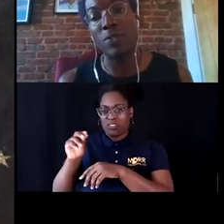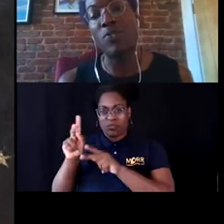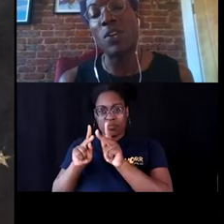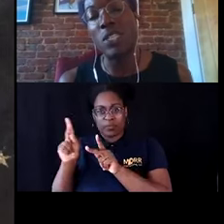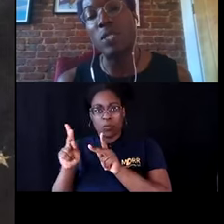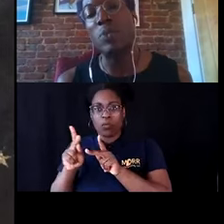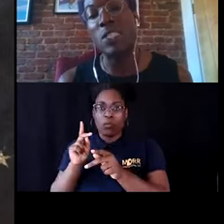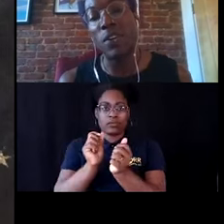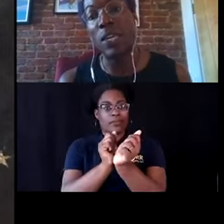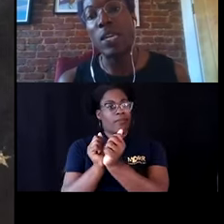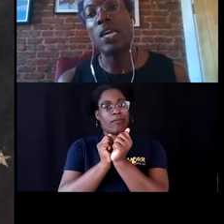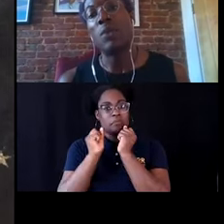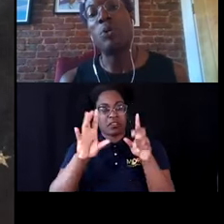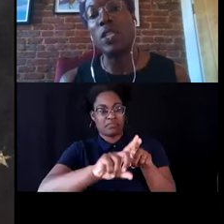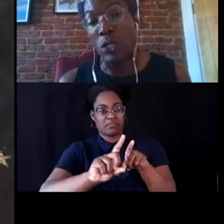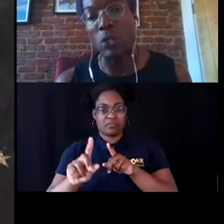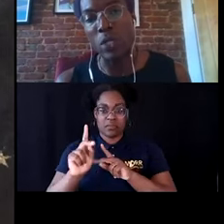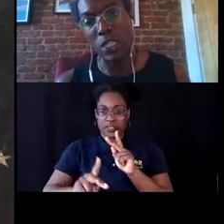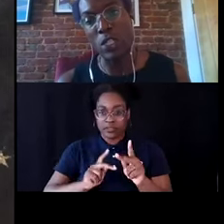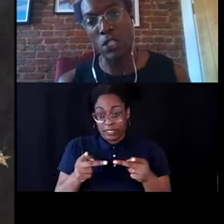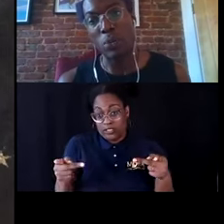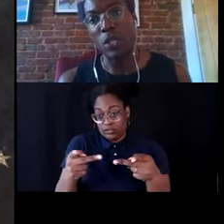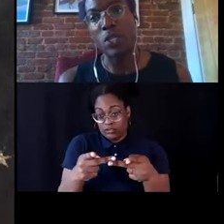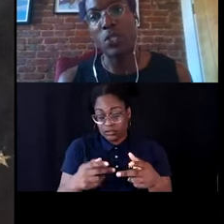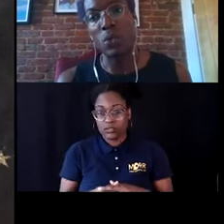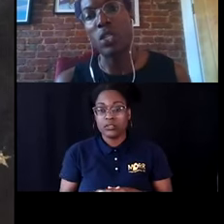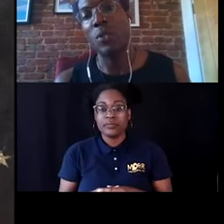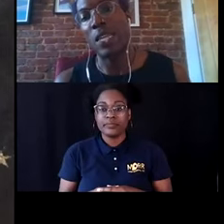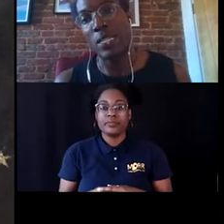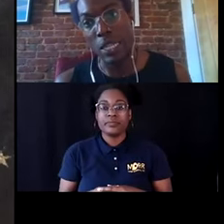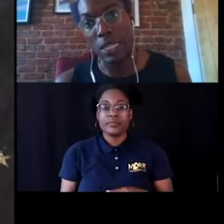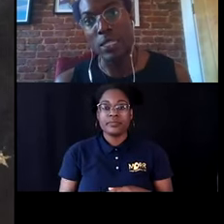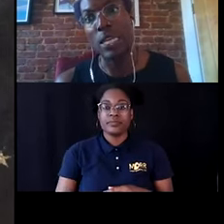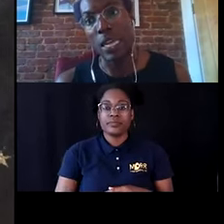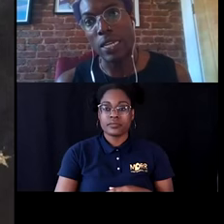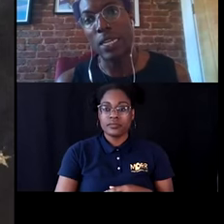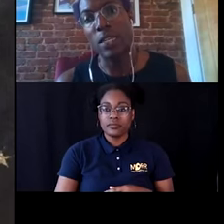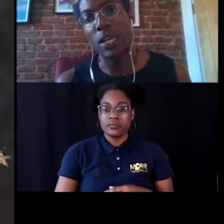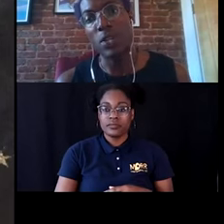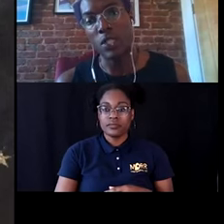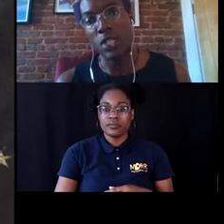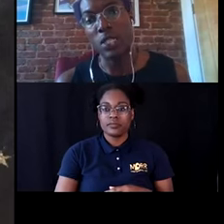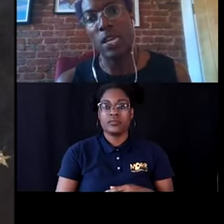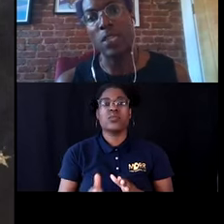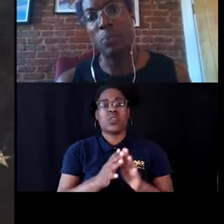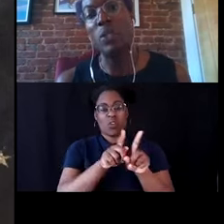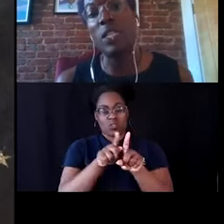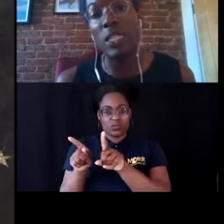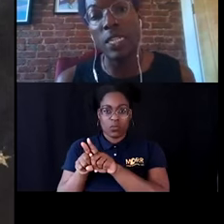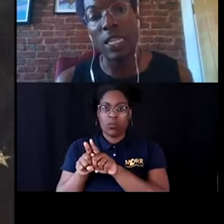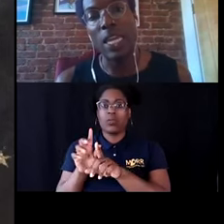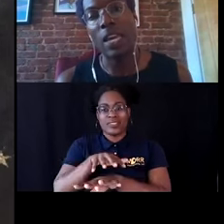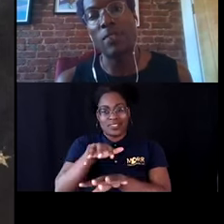people also have a very specific political relationship to the United States, to Canada, and to other nations